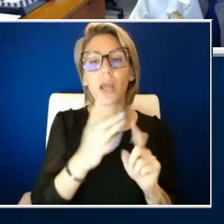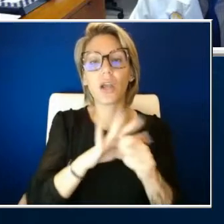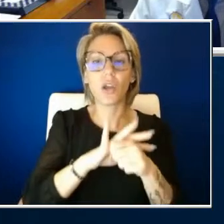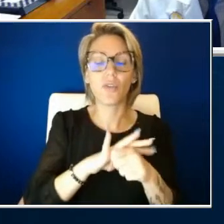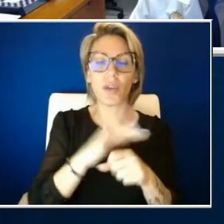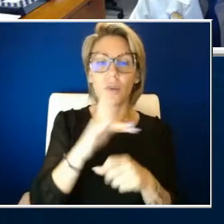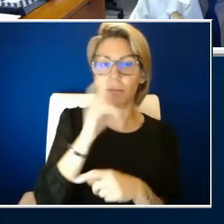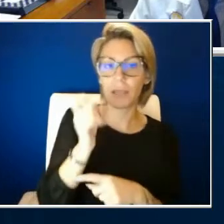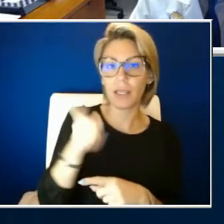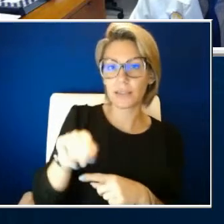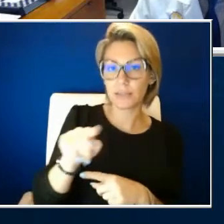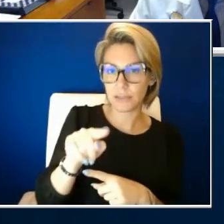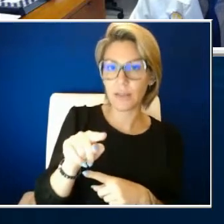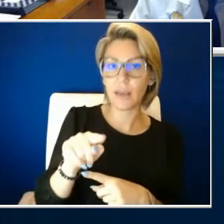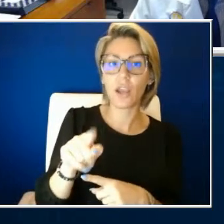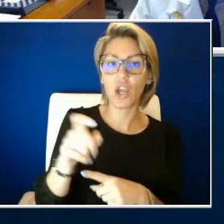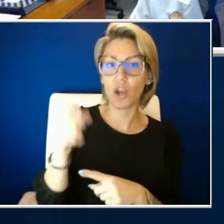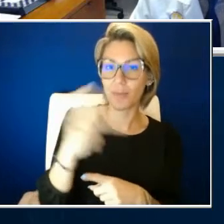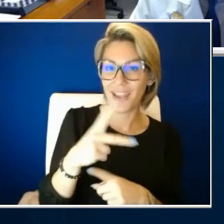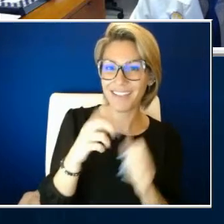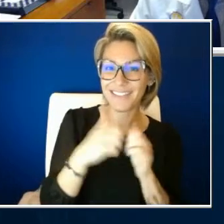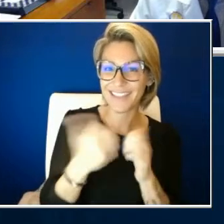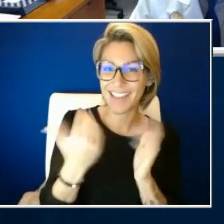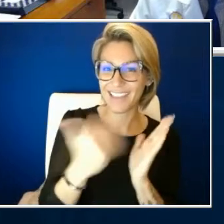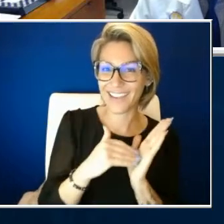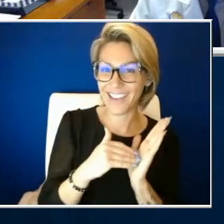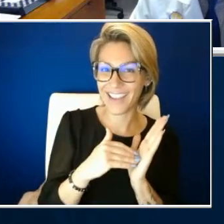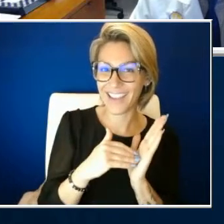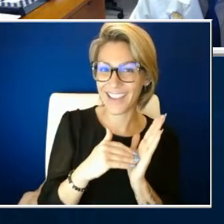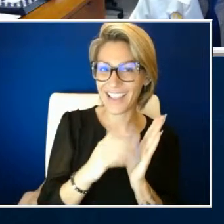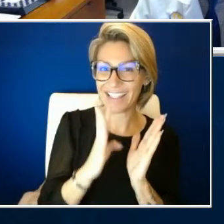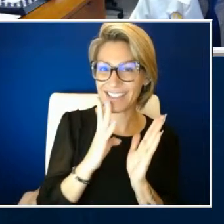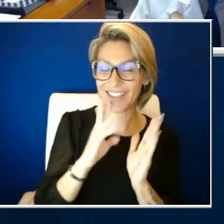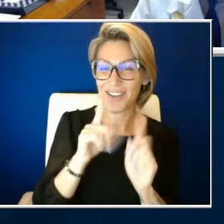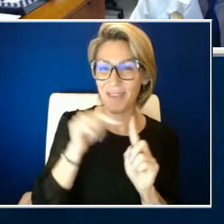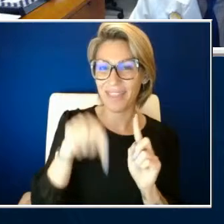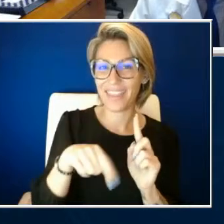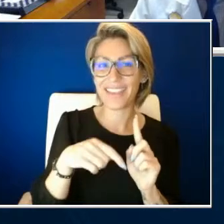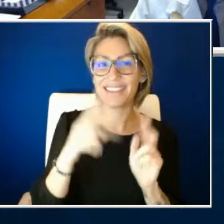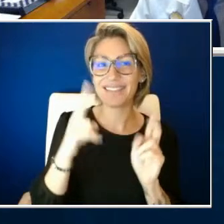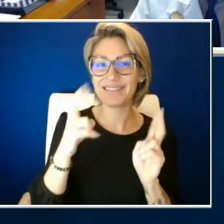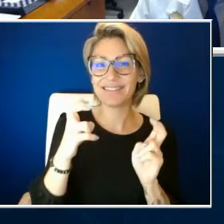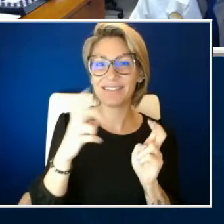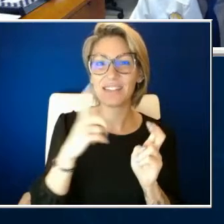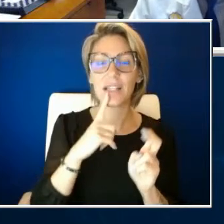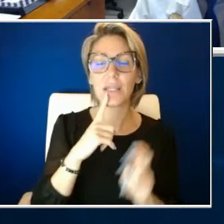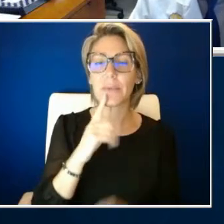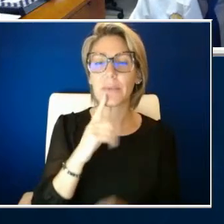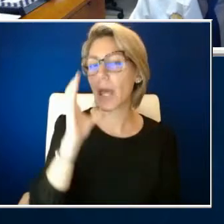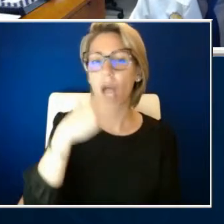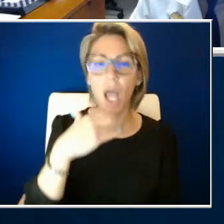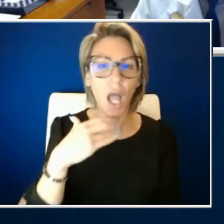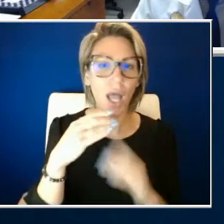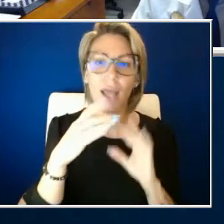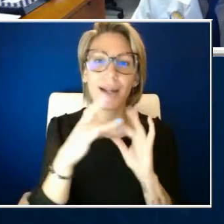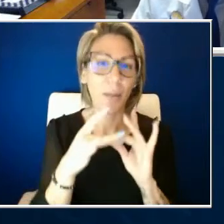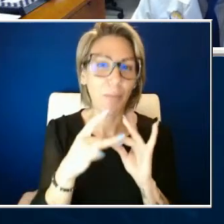and Stites are back kind of together again. Talking about this. It's like the odd couple. I'm the honest. Very much